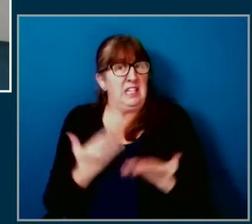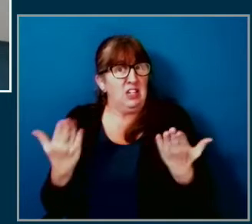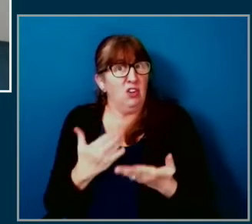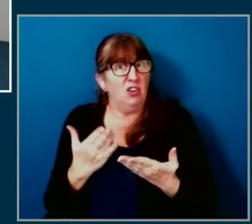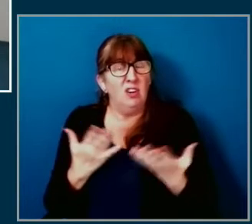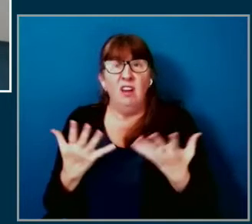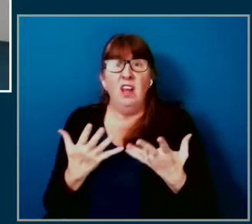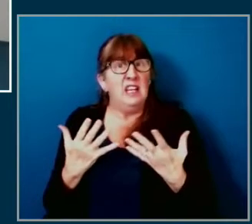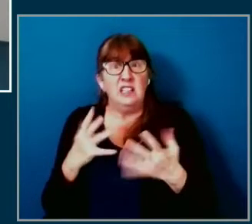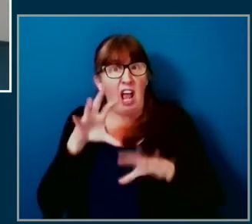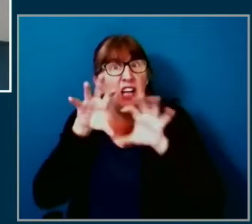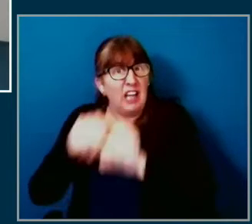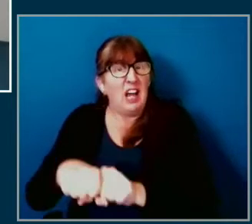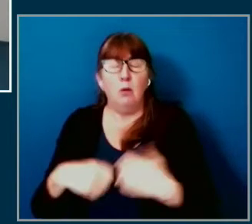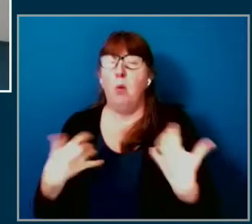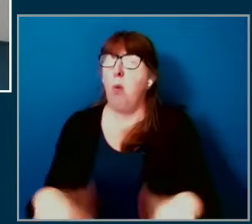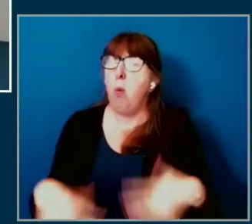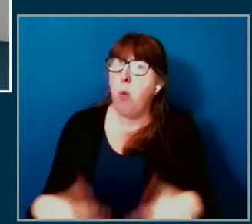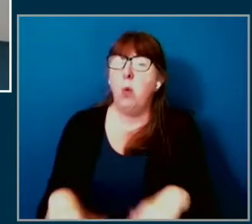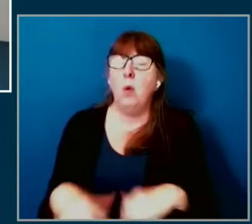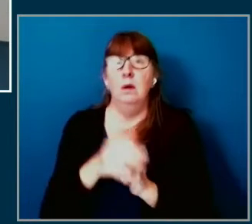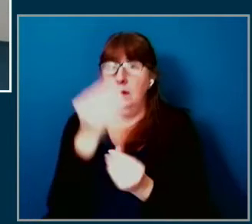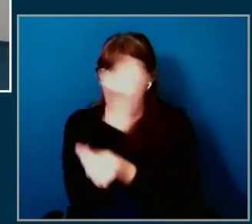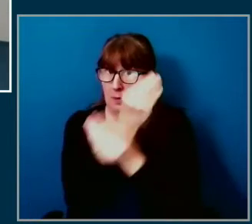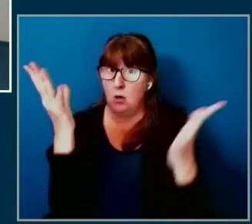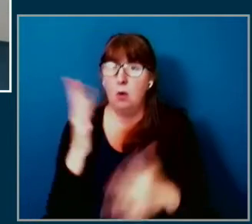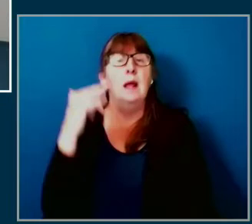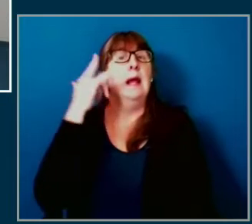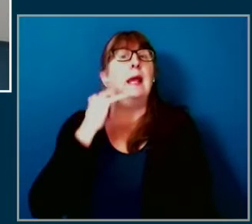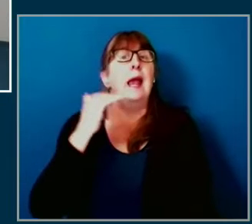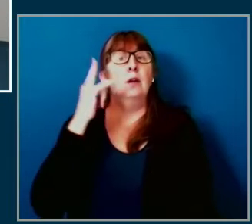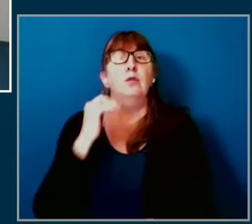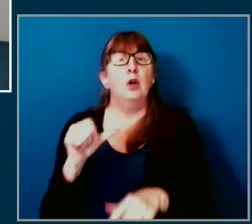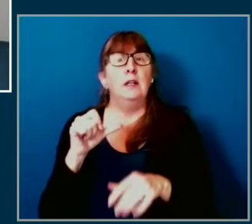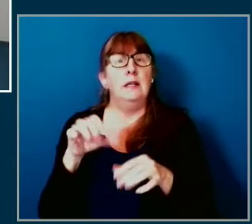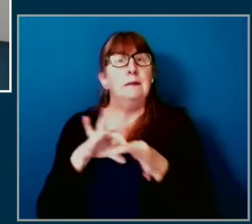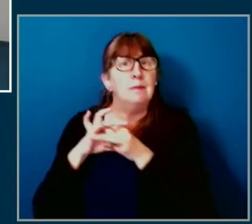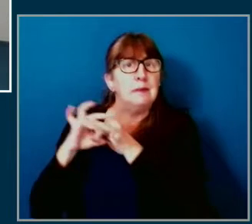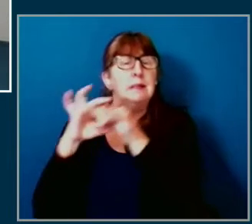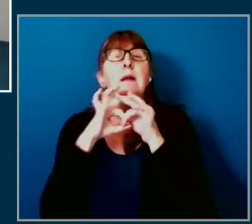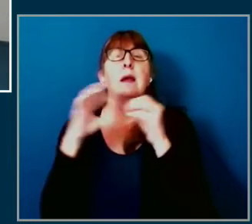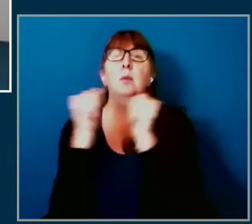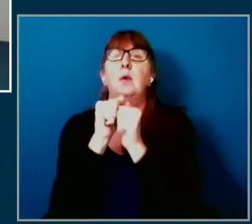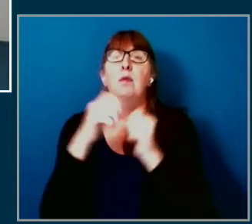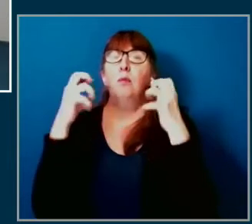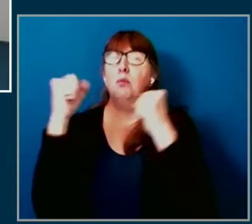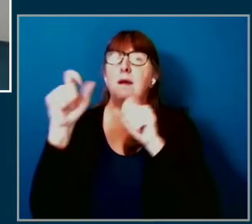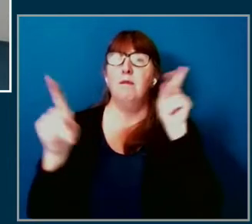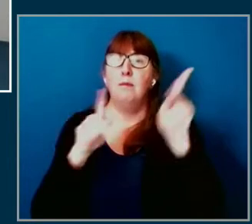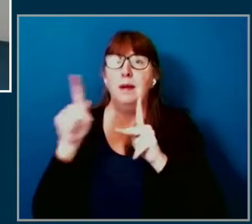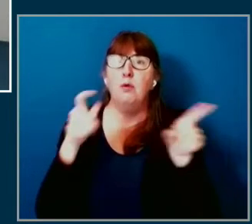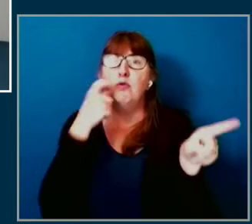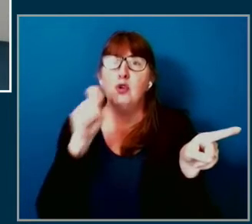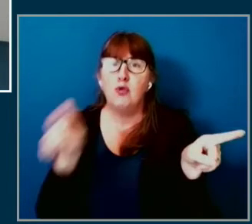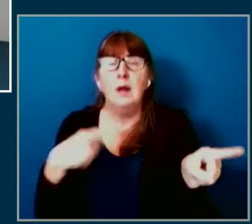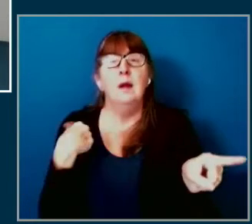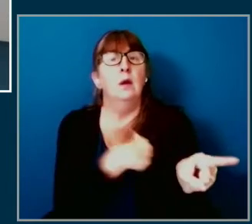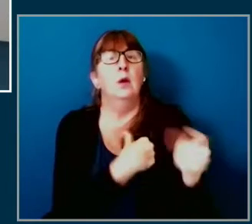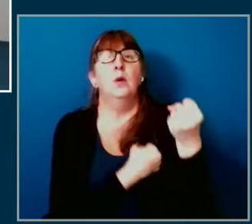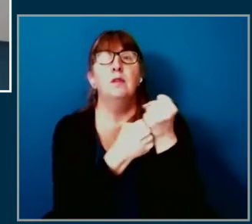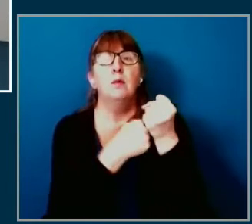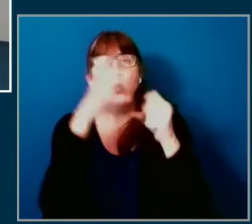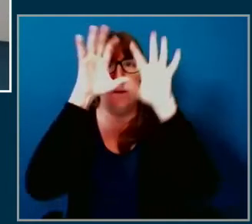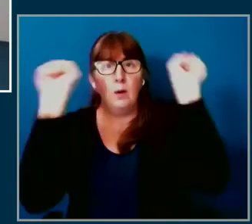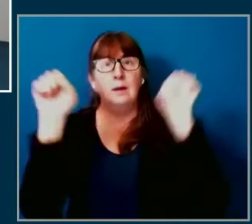about this. Californians stand with the brave people of Ukraine. We support President Biden and our allies in